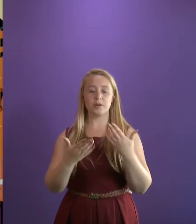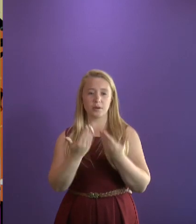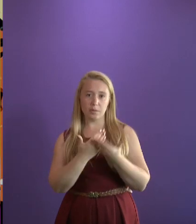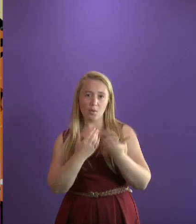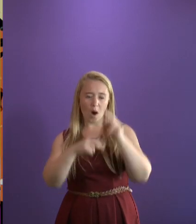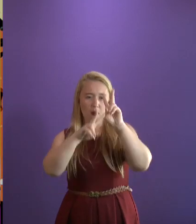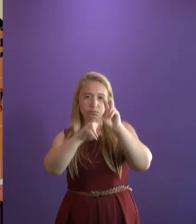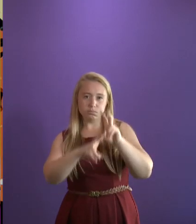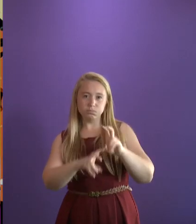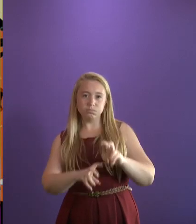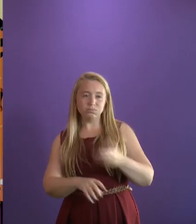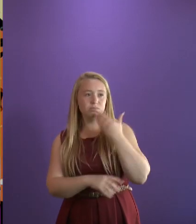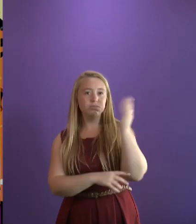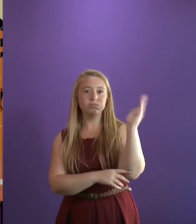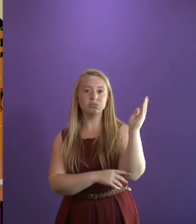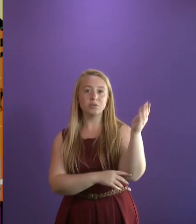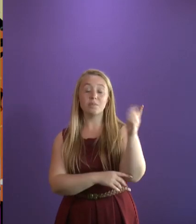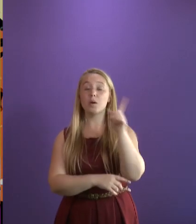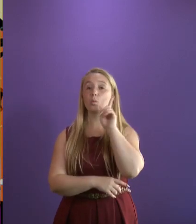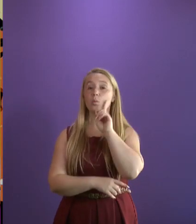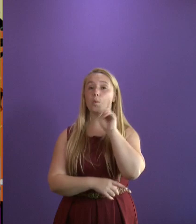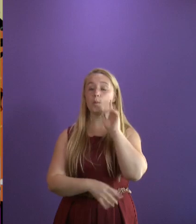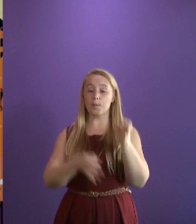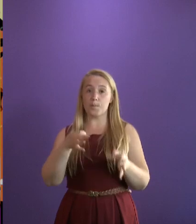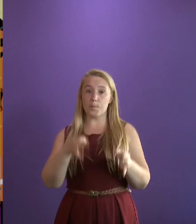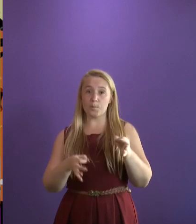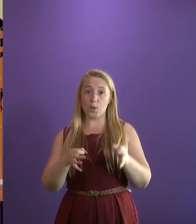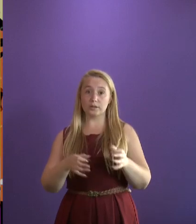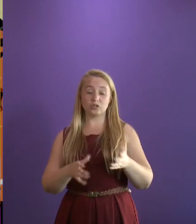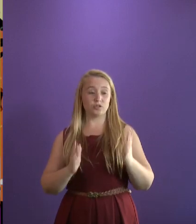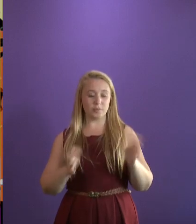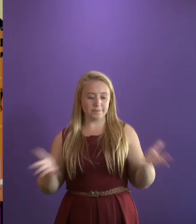when women politicians push those issues forward.